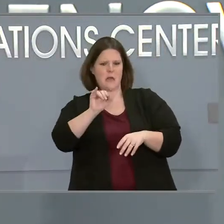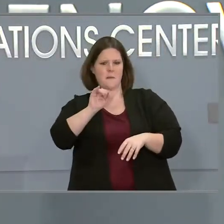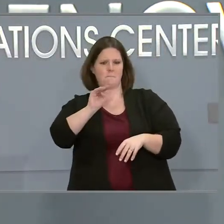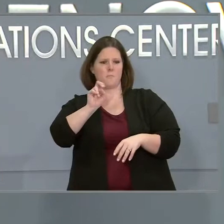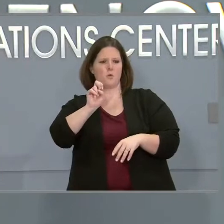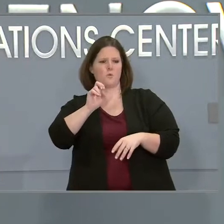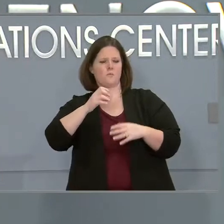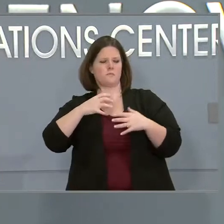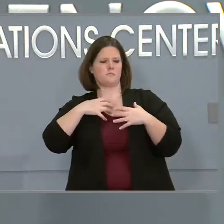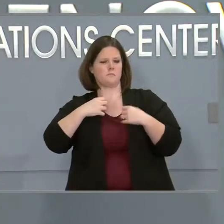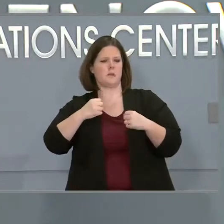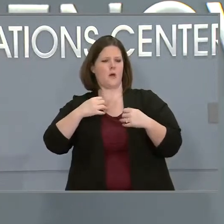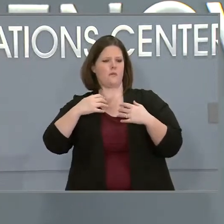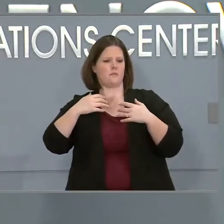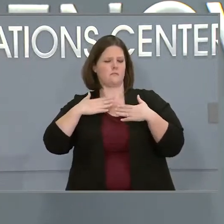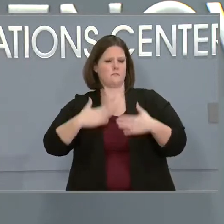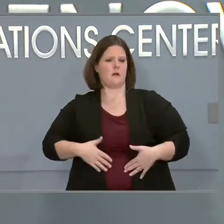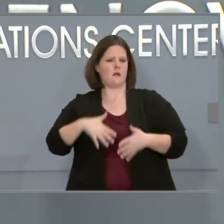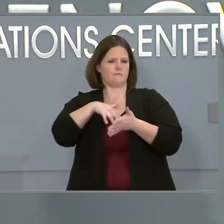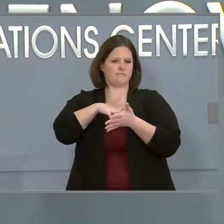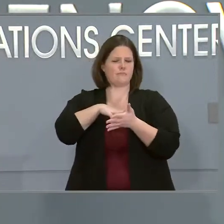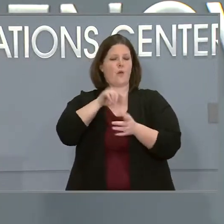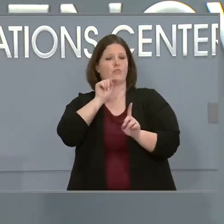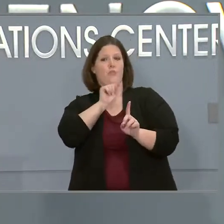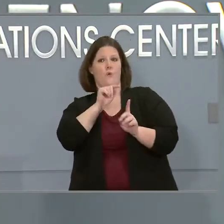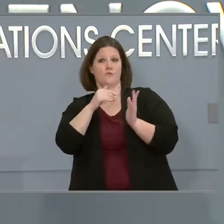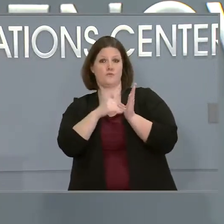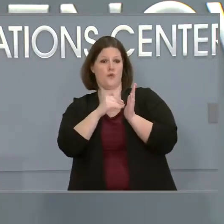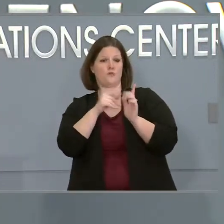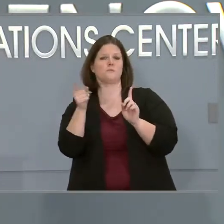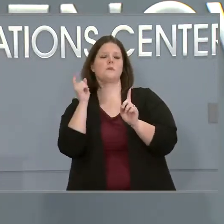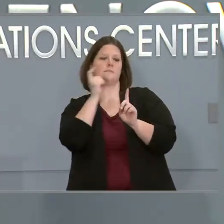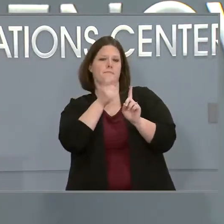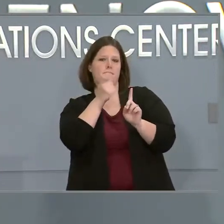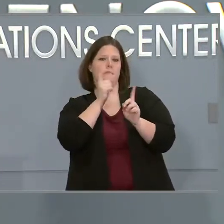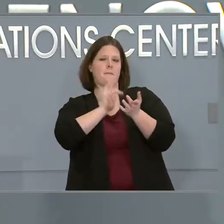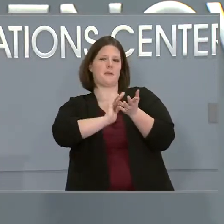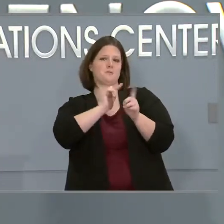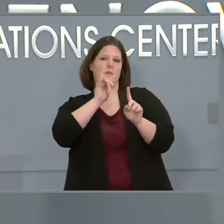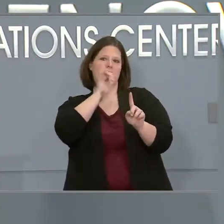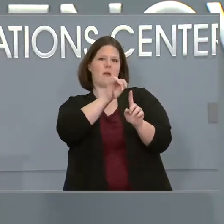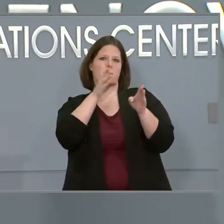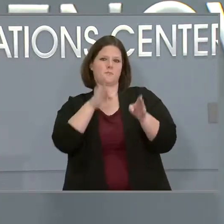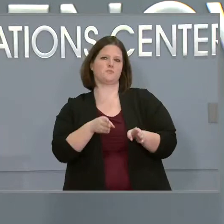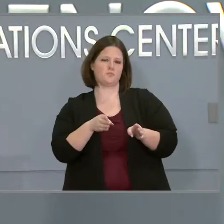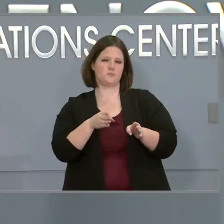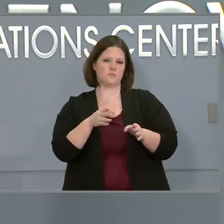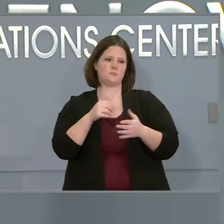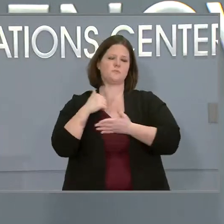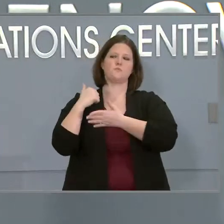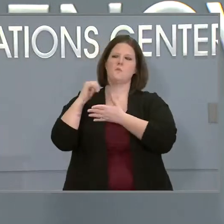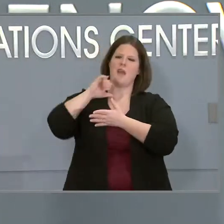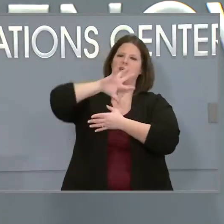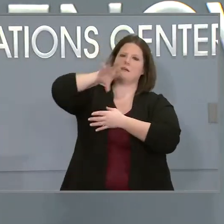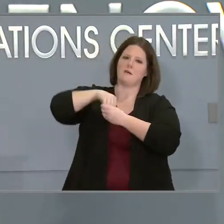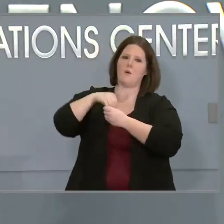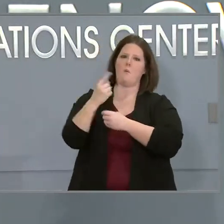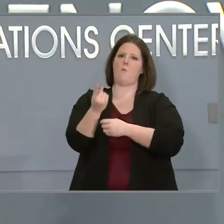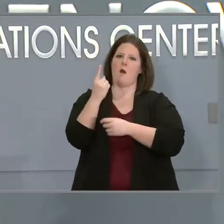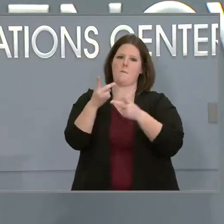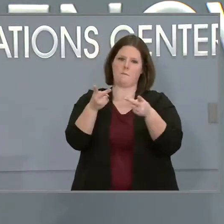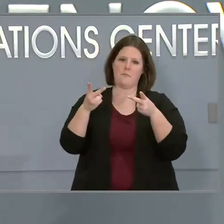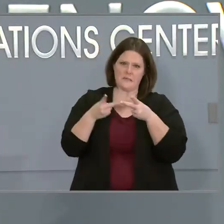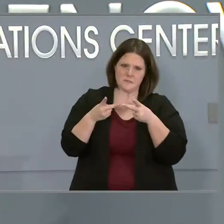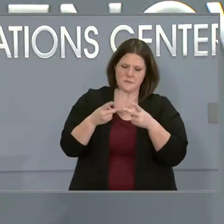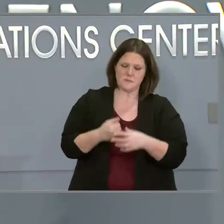both prescribe and dispense the medicine, so they could do that all in one. So that's how we're doing things at first. And again, I